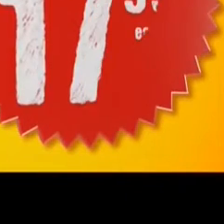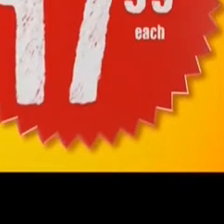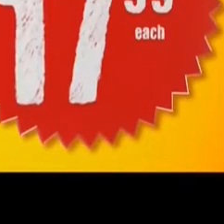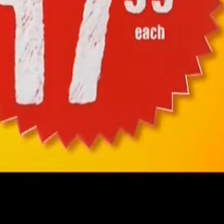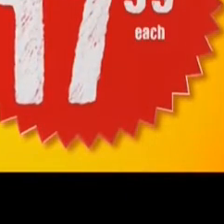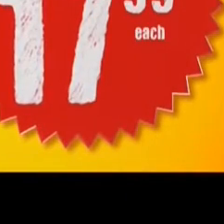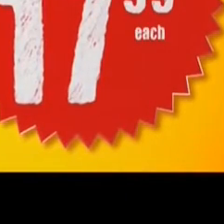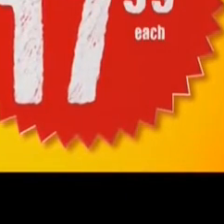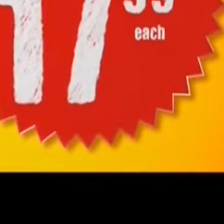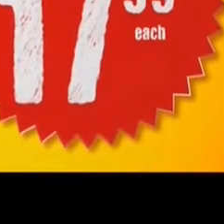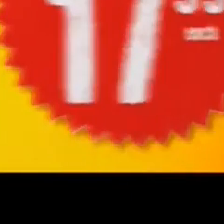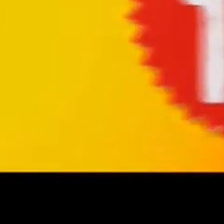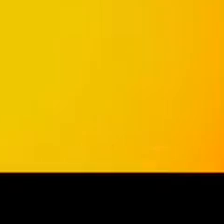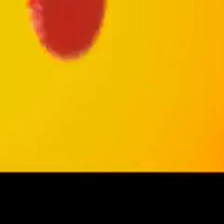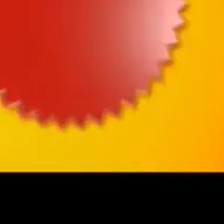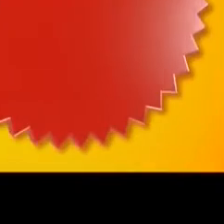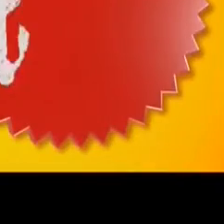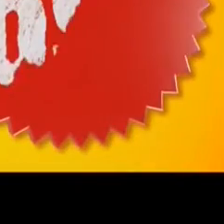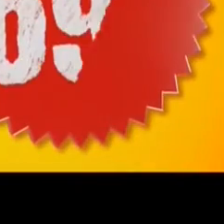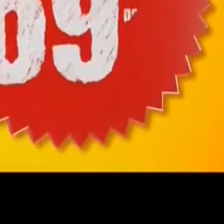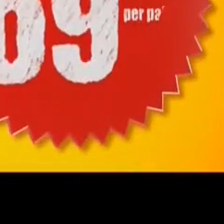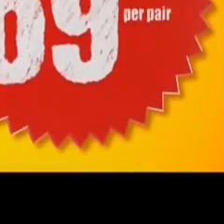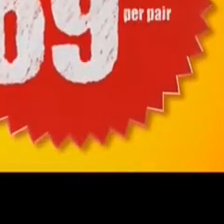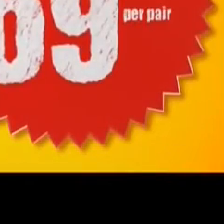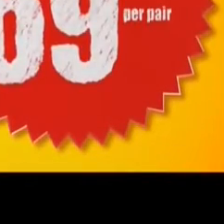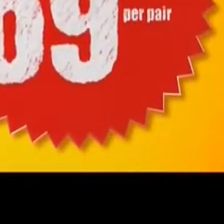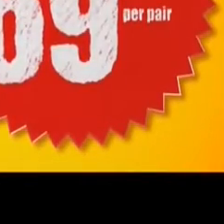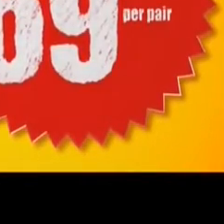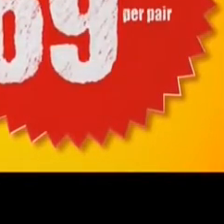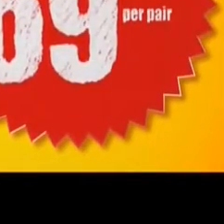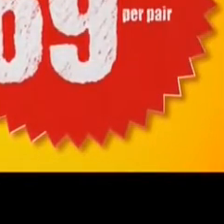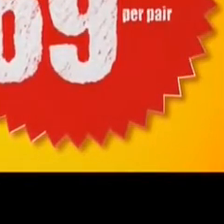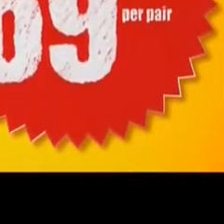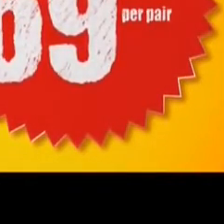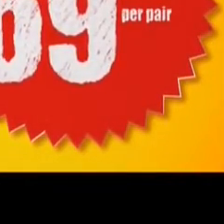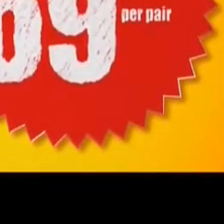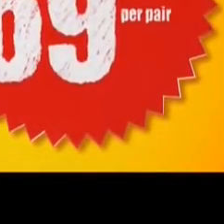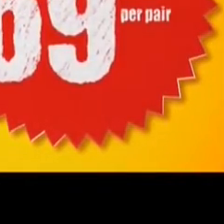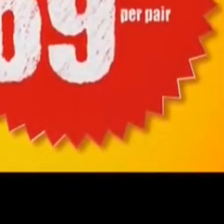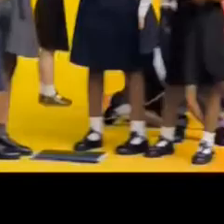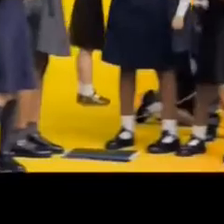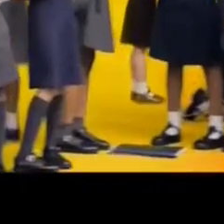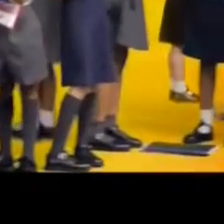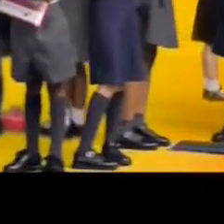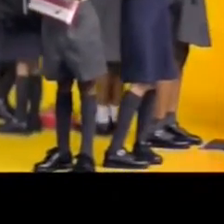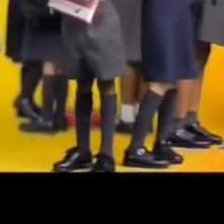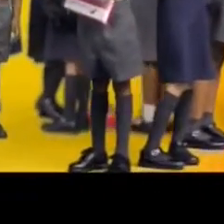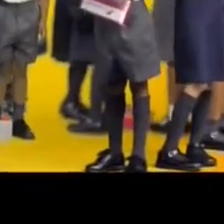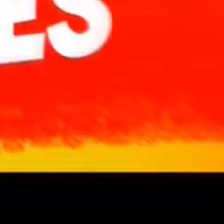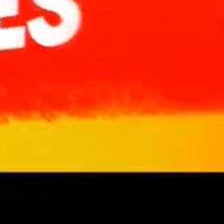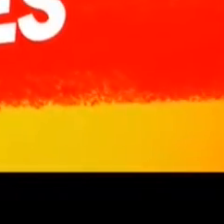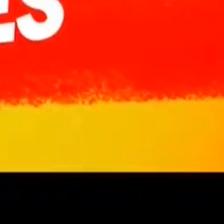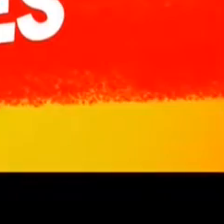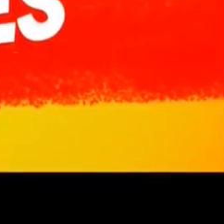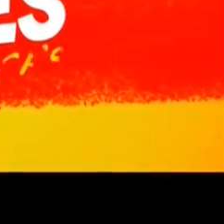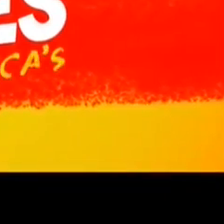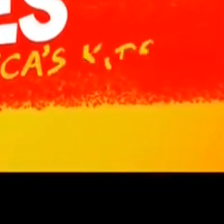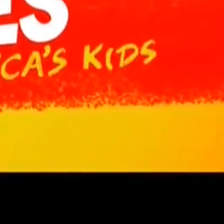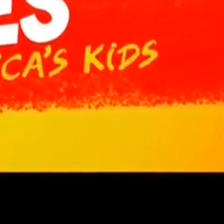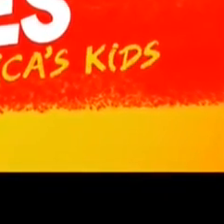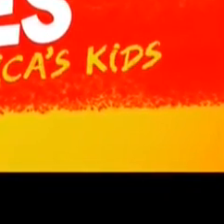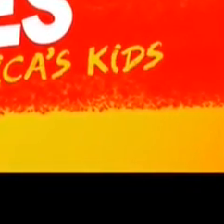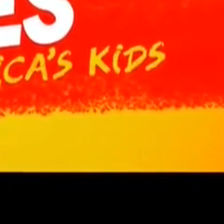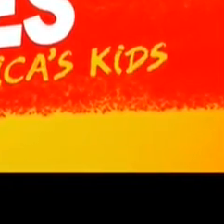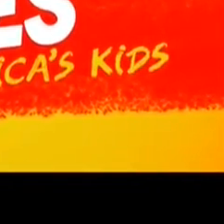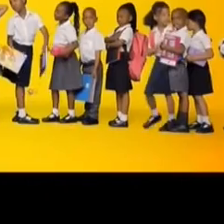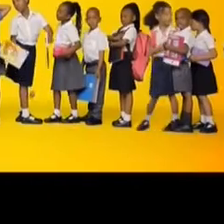only $17.99 each. And these girls' shoes, only $69.99. Yes, we still have the lowest prices for